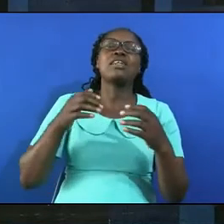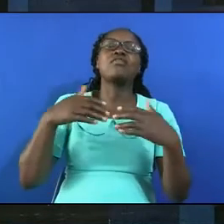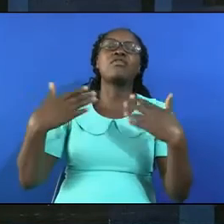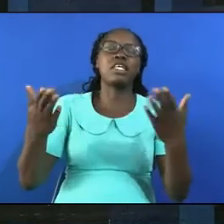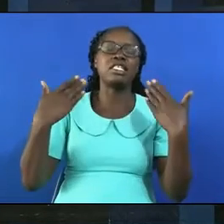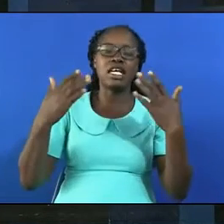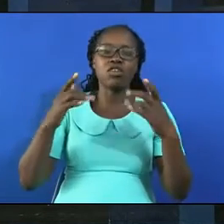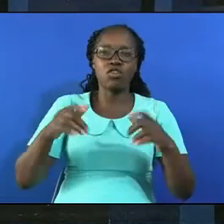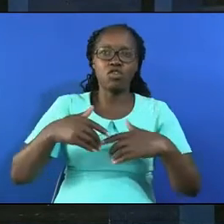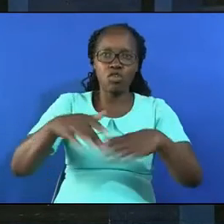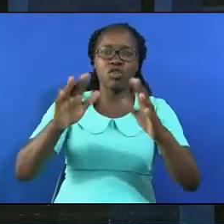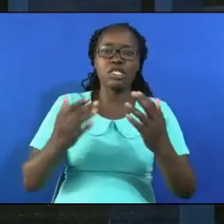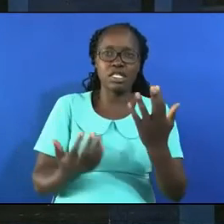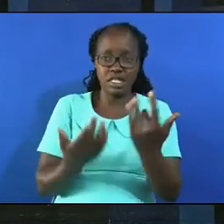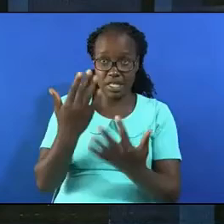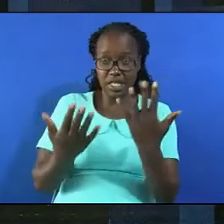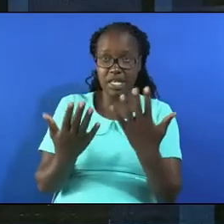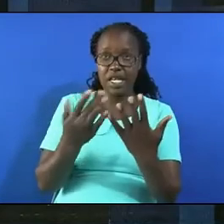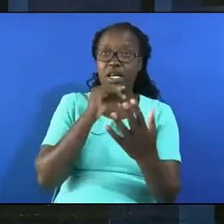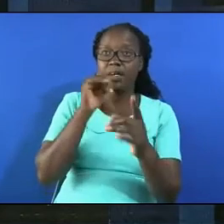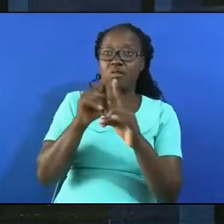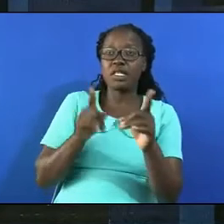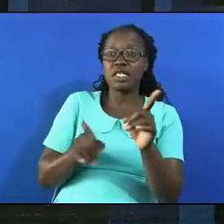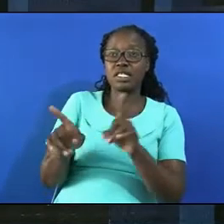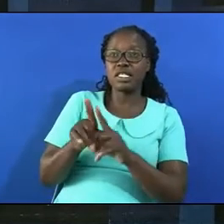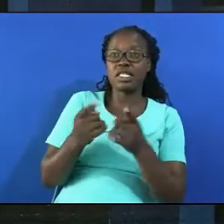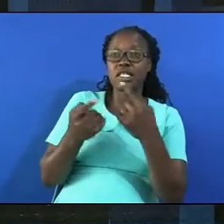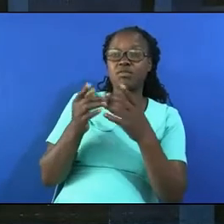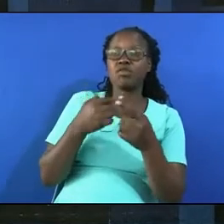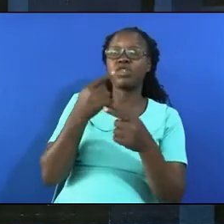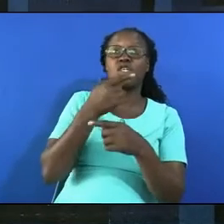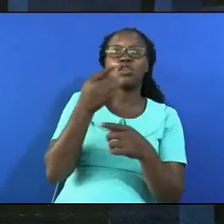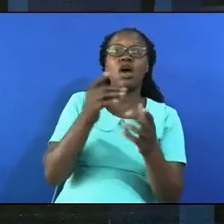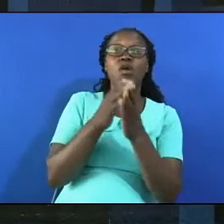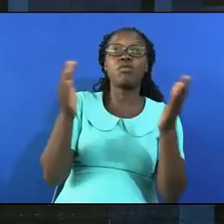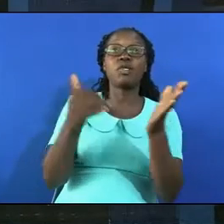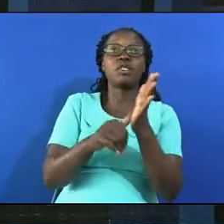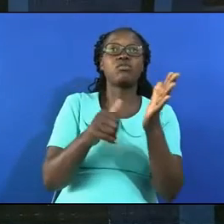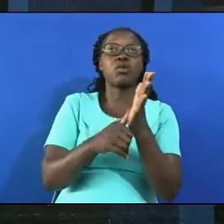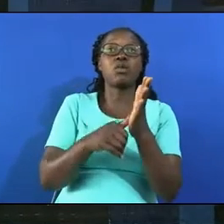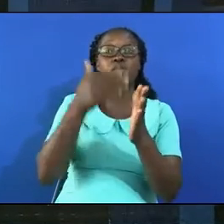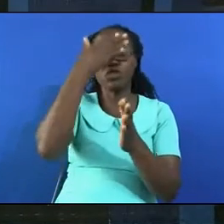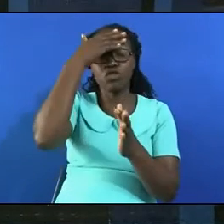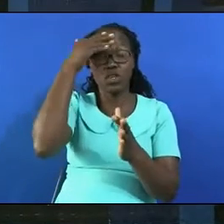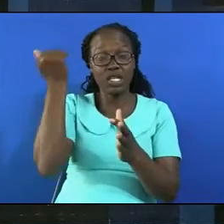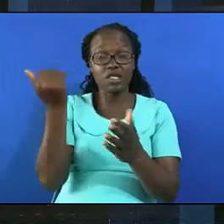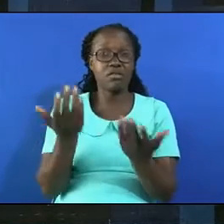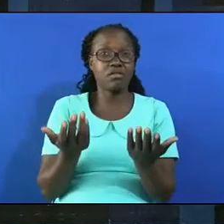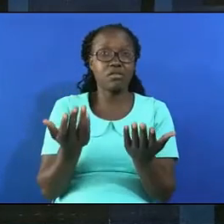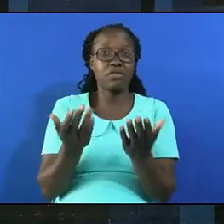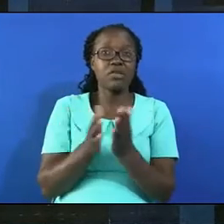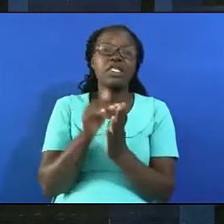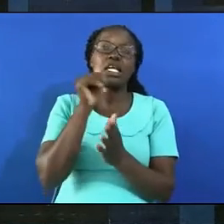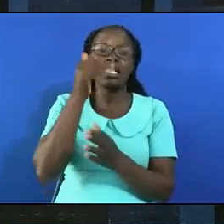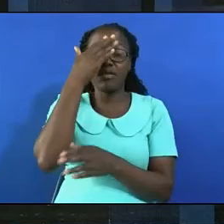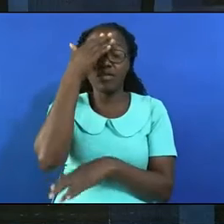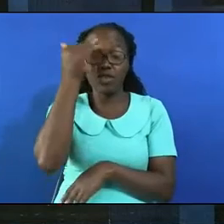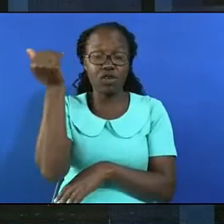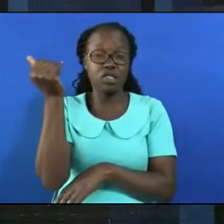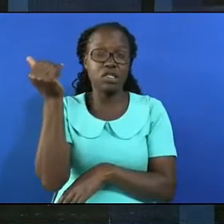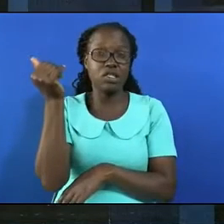hell. My brothers and sisters, I came to tell you that our biggest problem is to forget. Adam